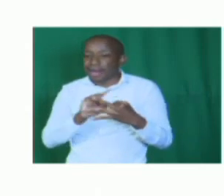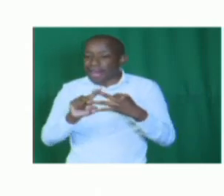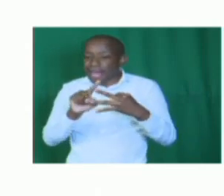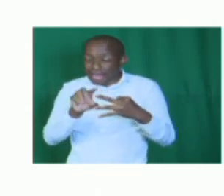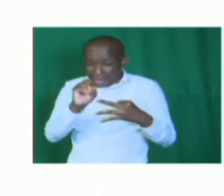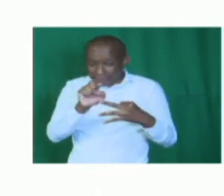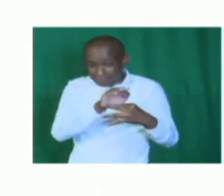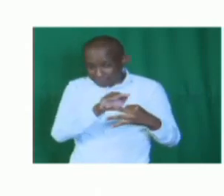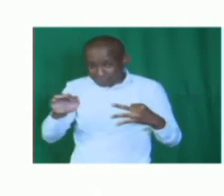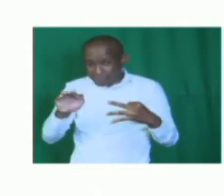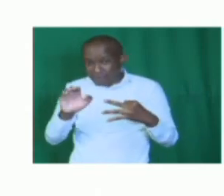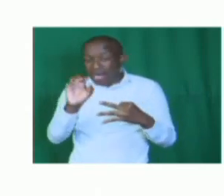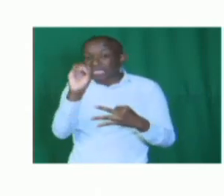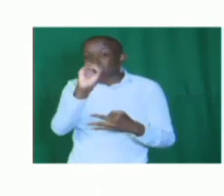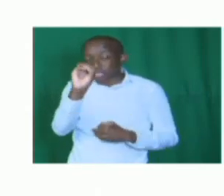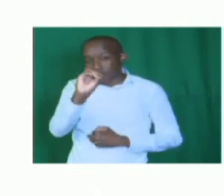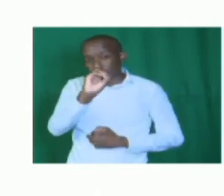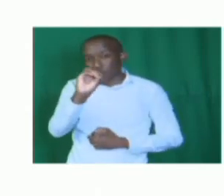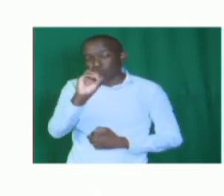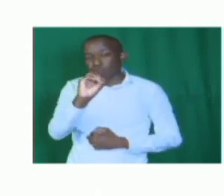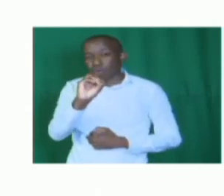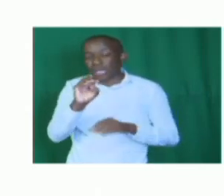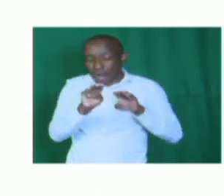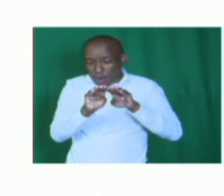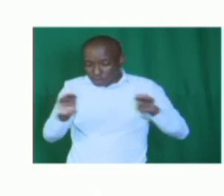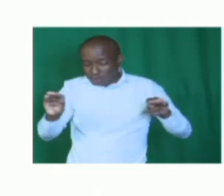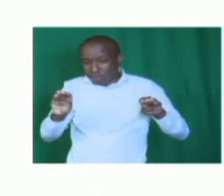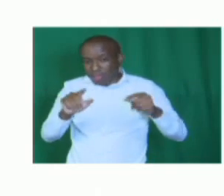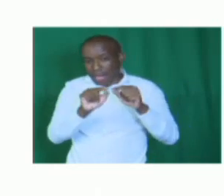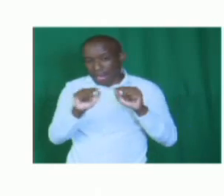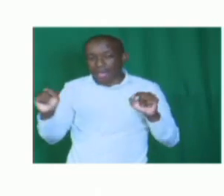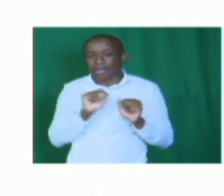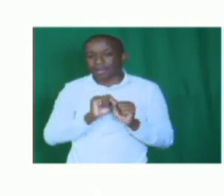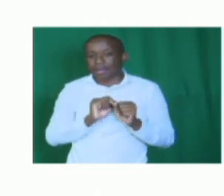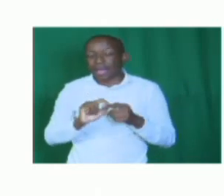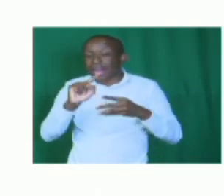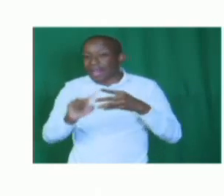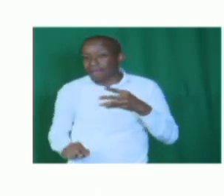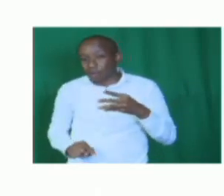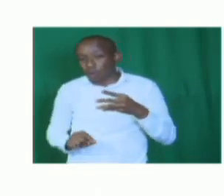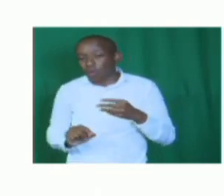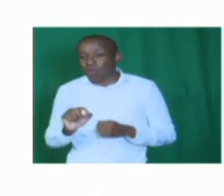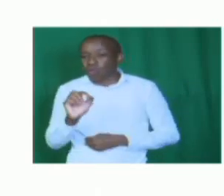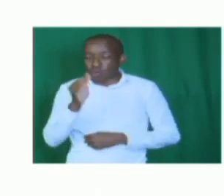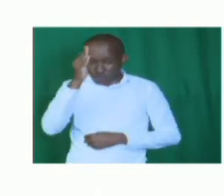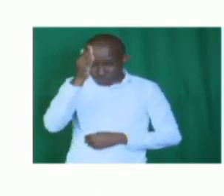this one, which is 0, that is a horizontal line. And then finally you have this one, which